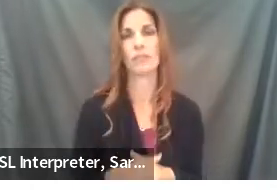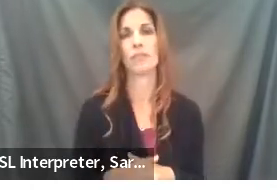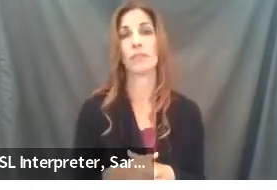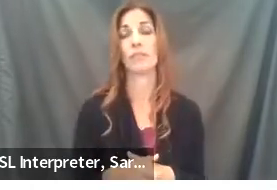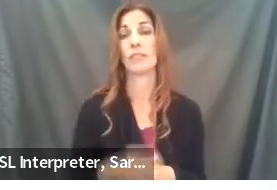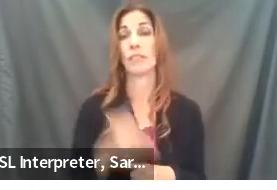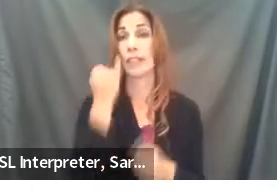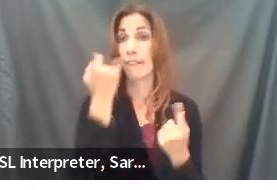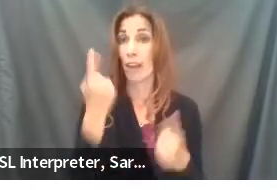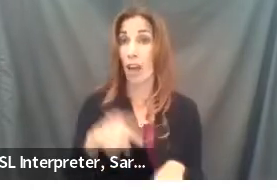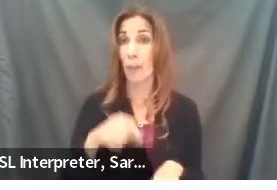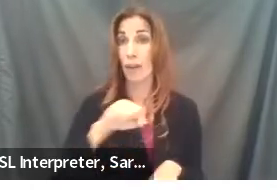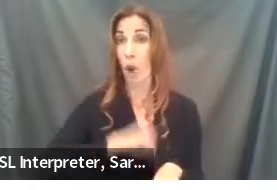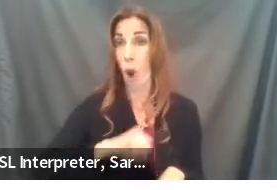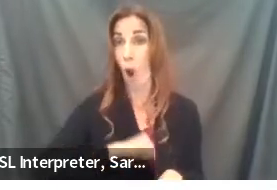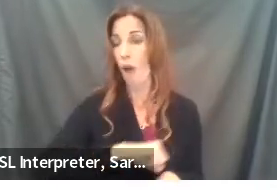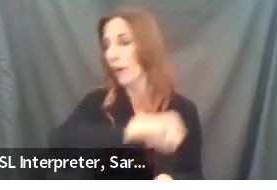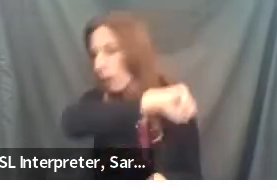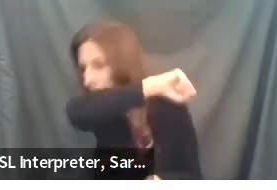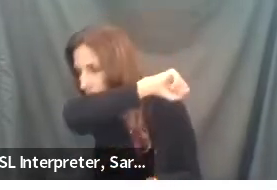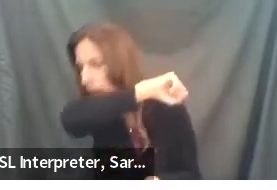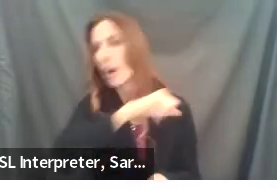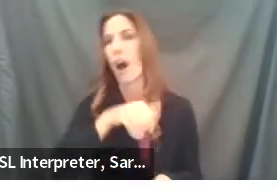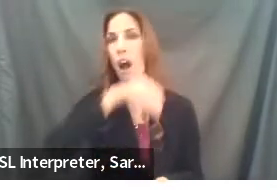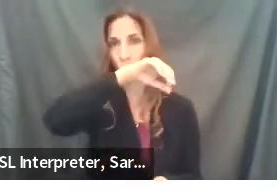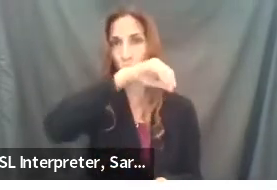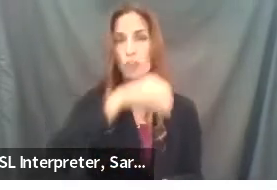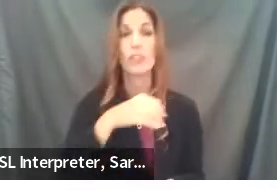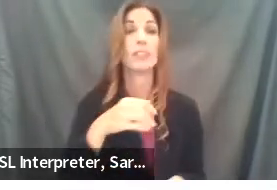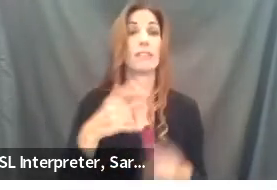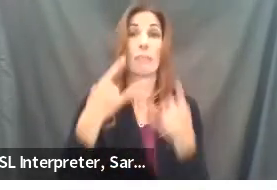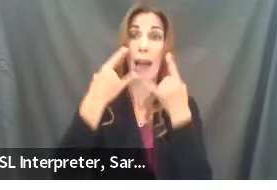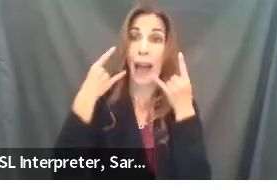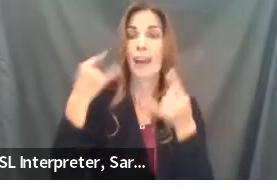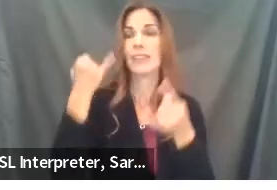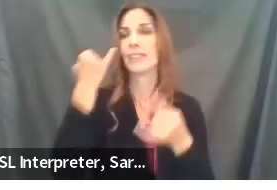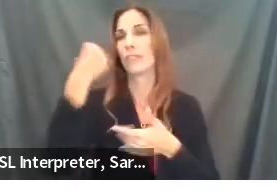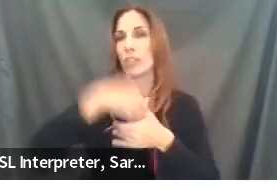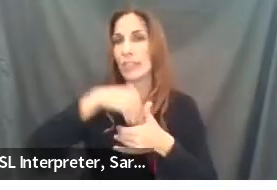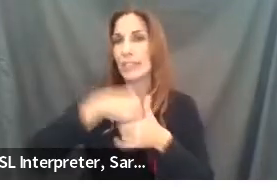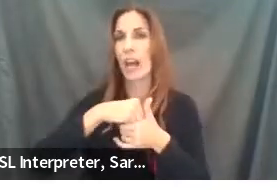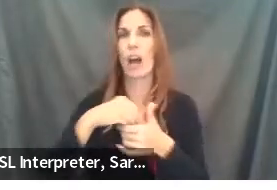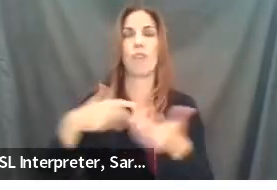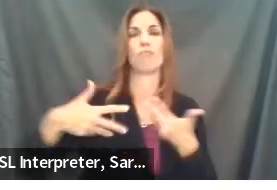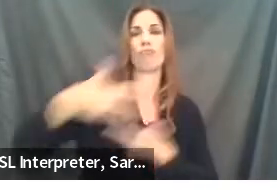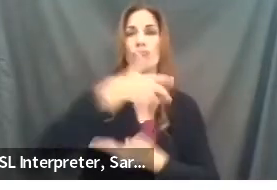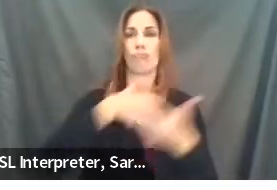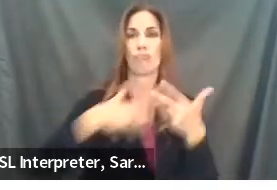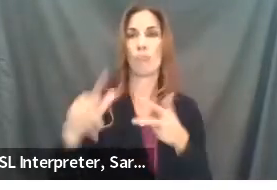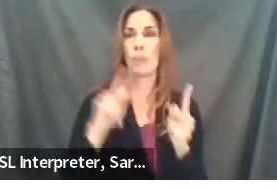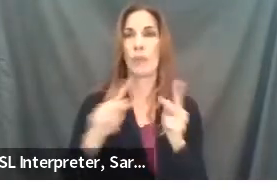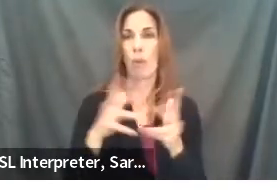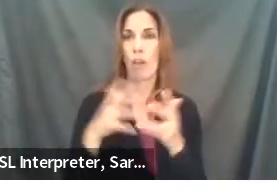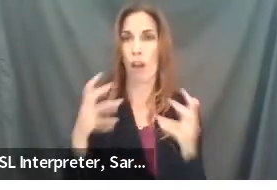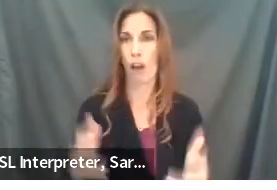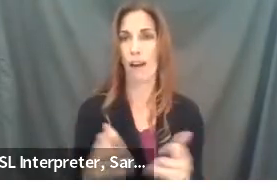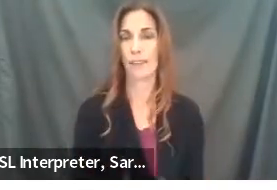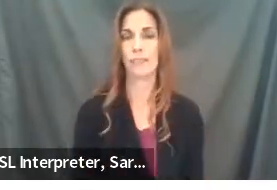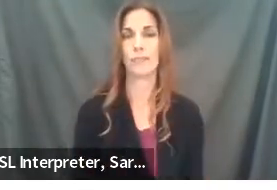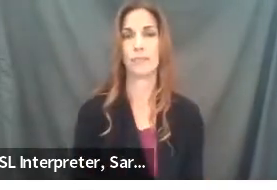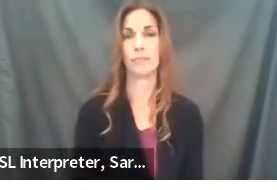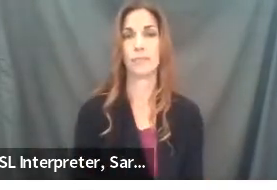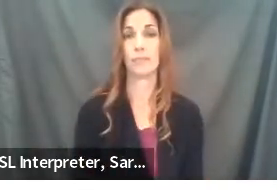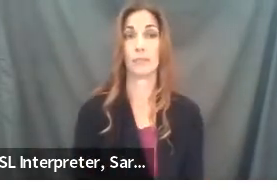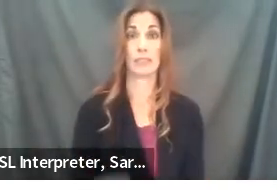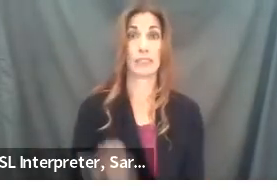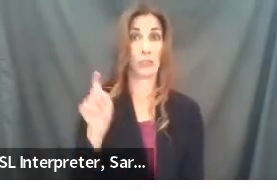and wear a mask, especially if you are indoors around a lot of people. And if you need masks,